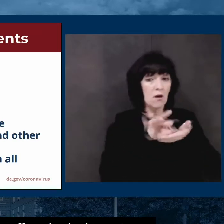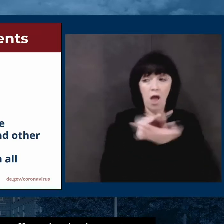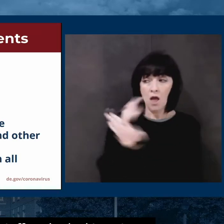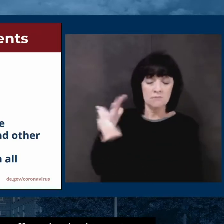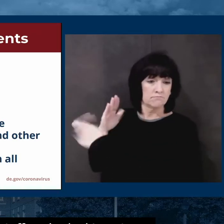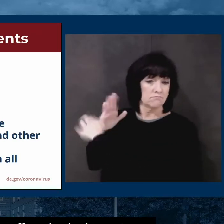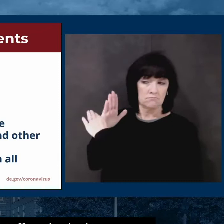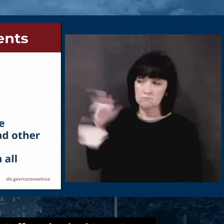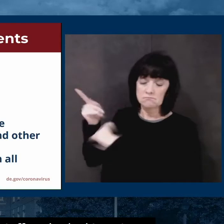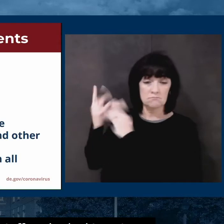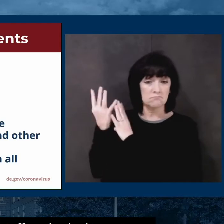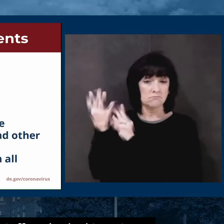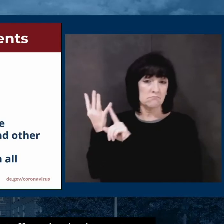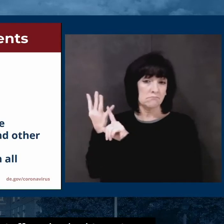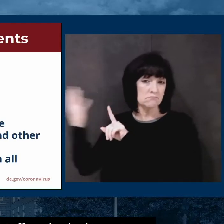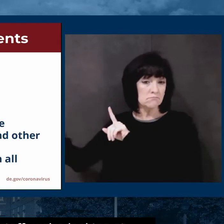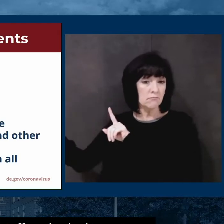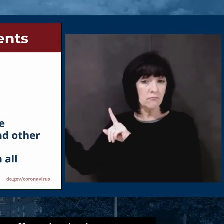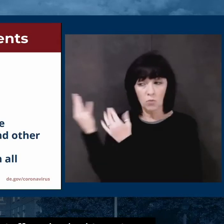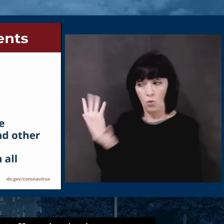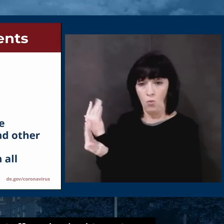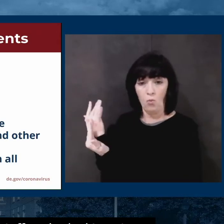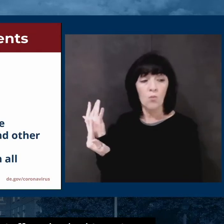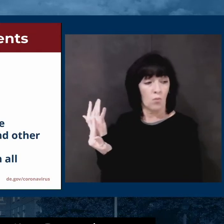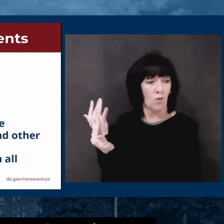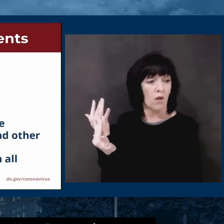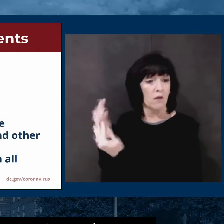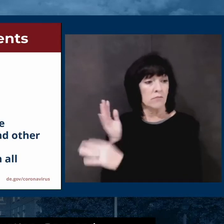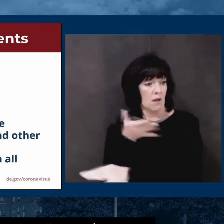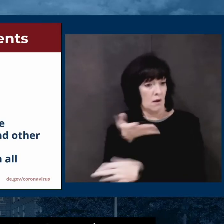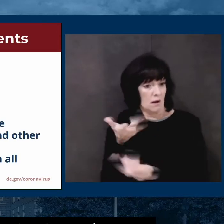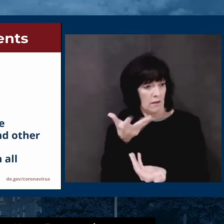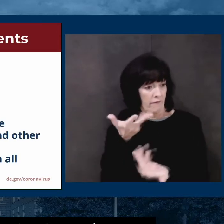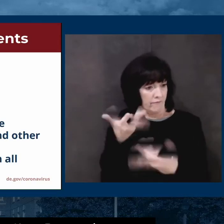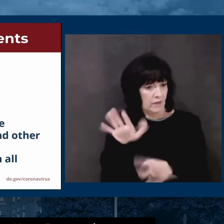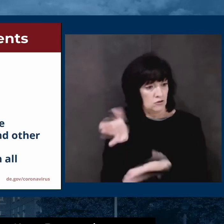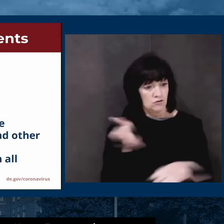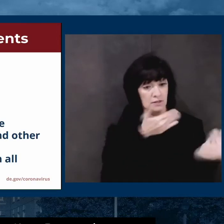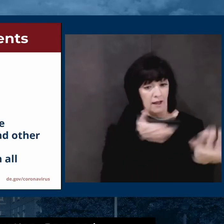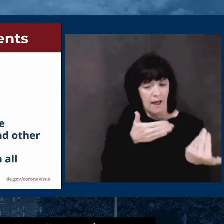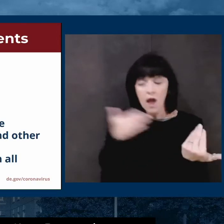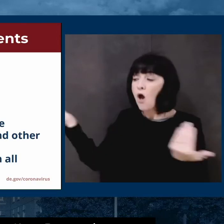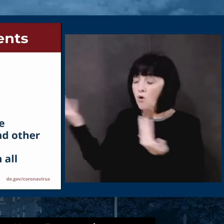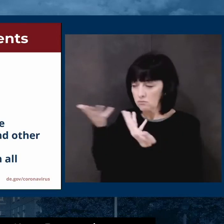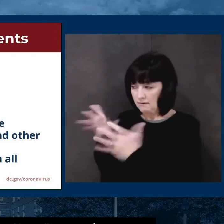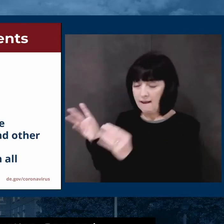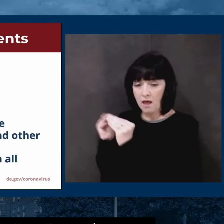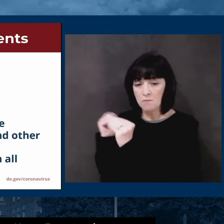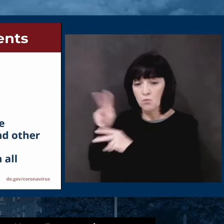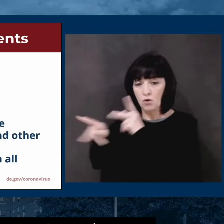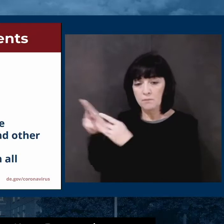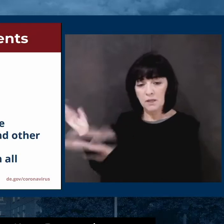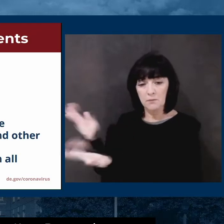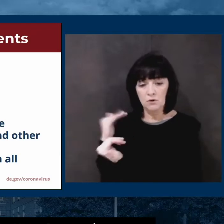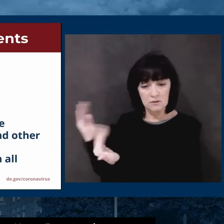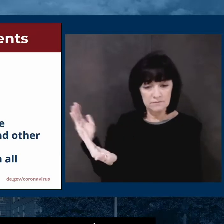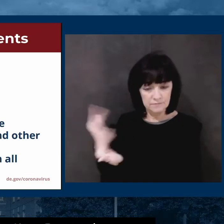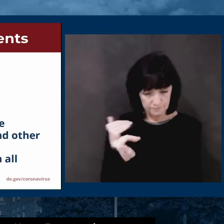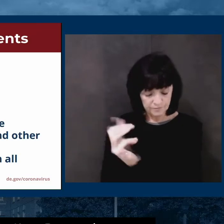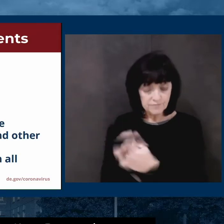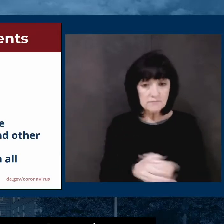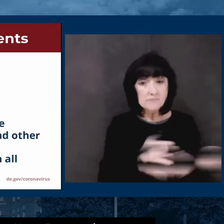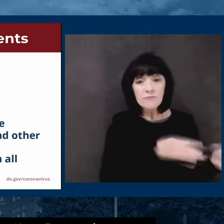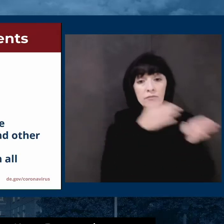situation. Our bars and restaurants, we've limited the bars to table service. The pool tables, the dance floors, everything